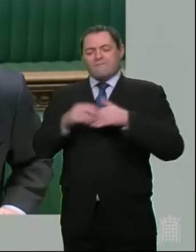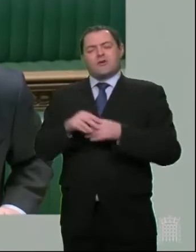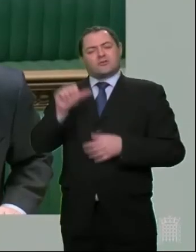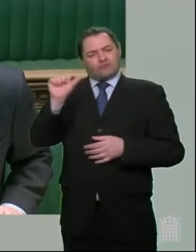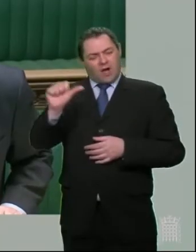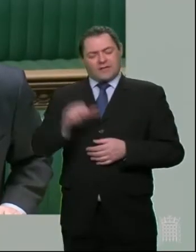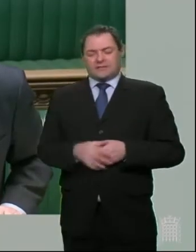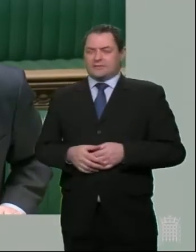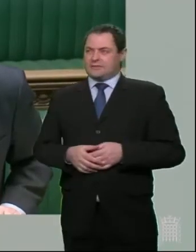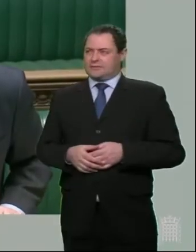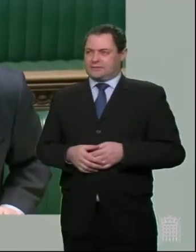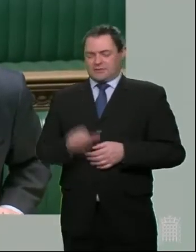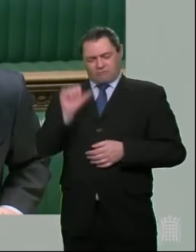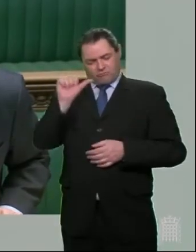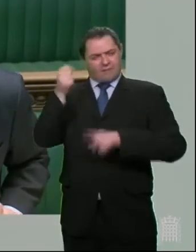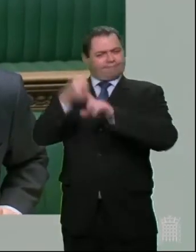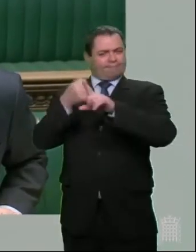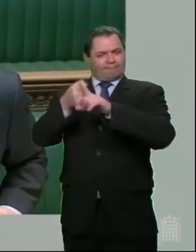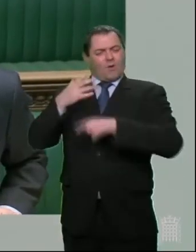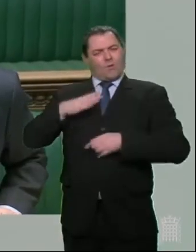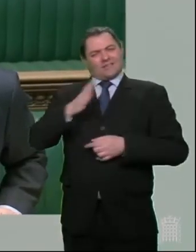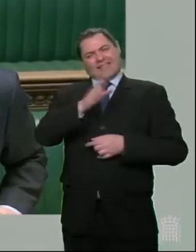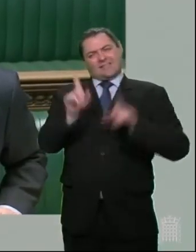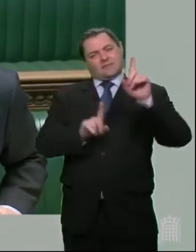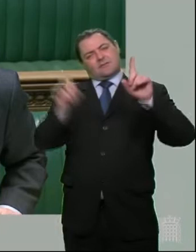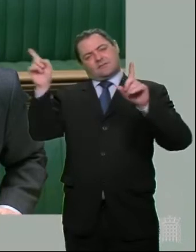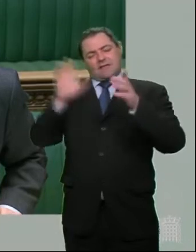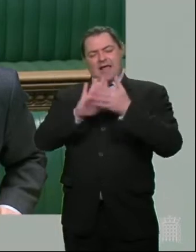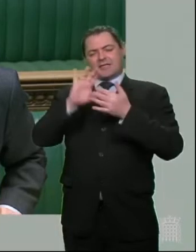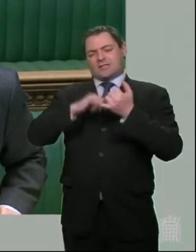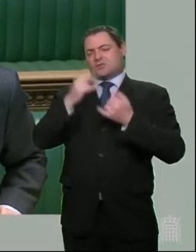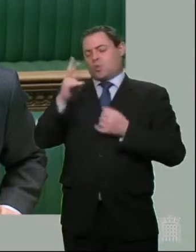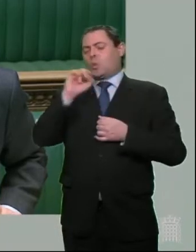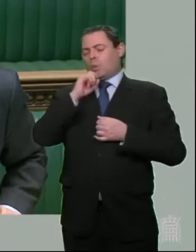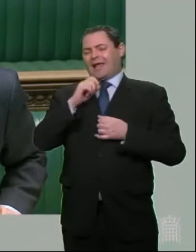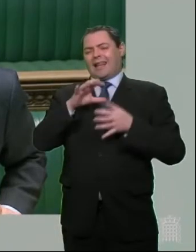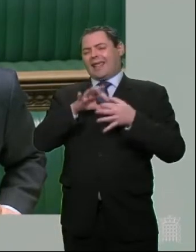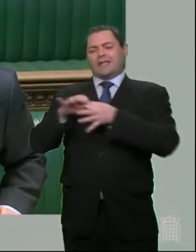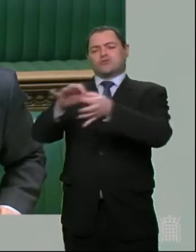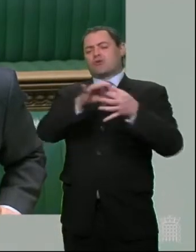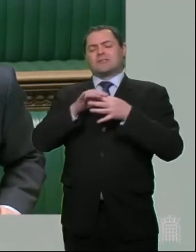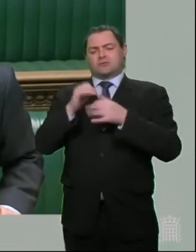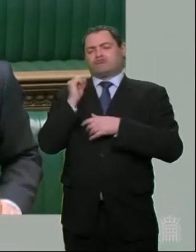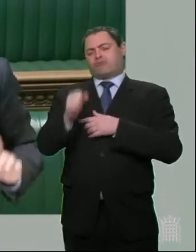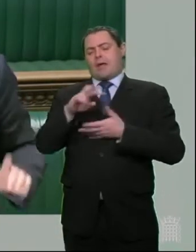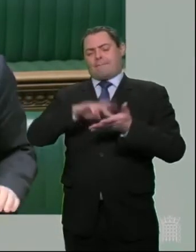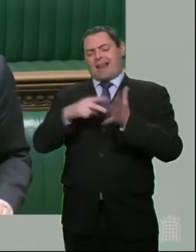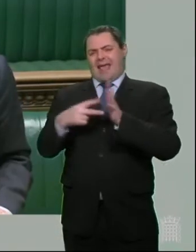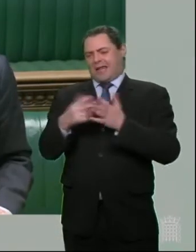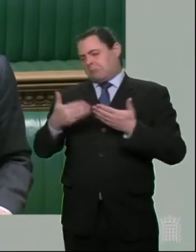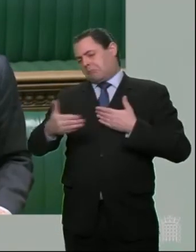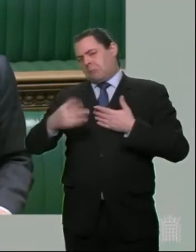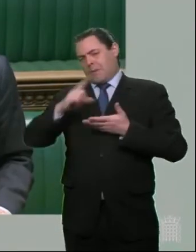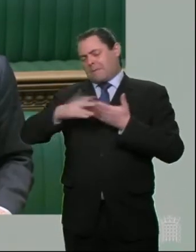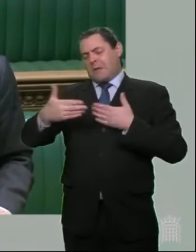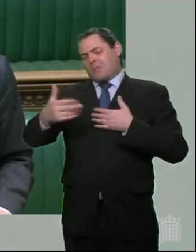be militating for the eastern leg of HS2. We'll be publishing the integrated rail plan early this year, and I'm delighted